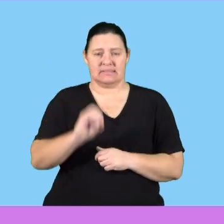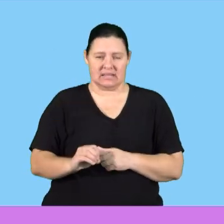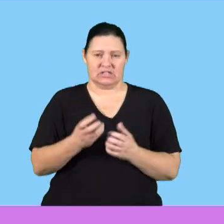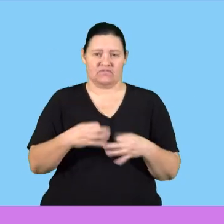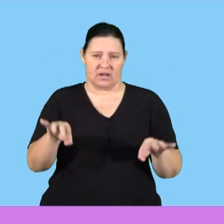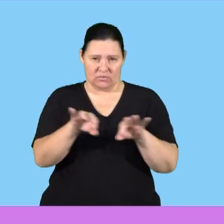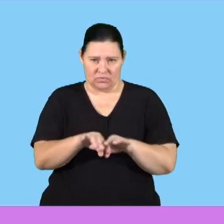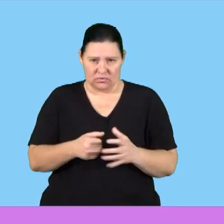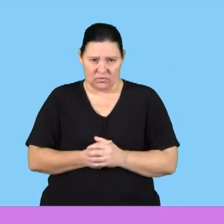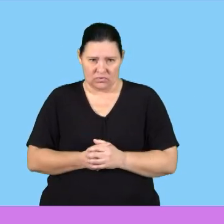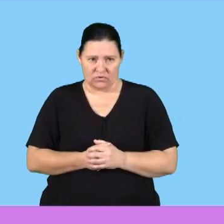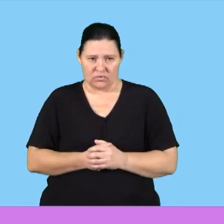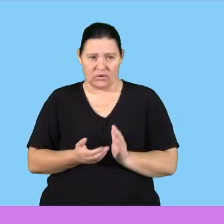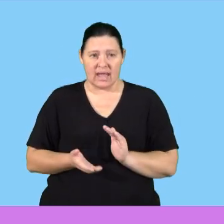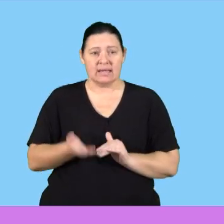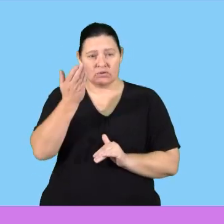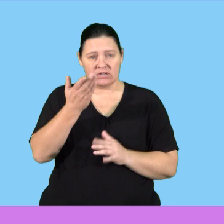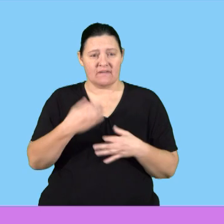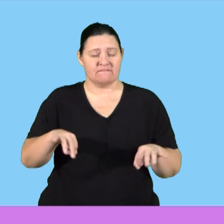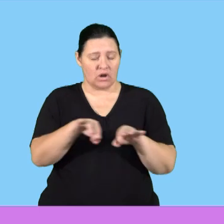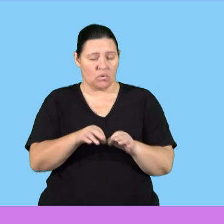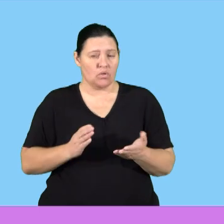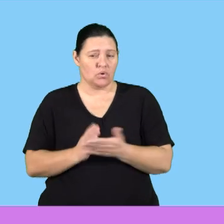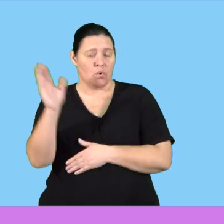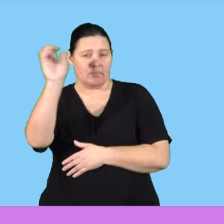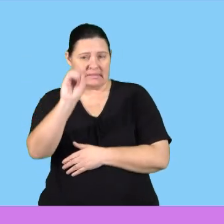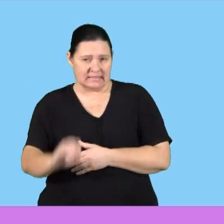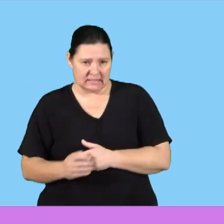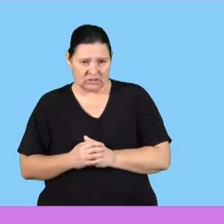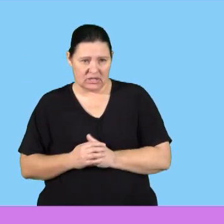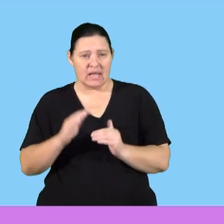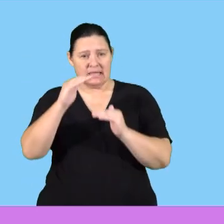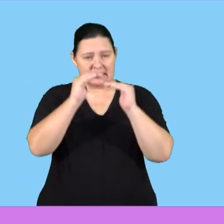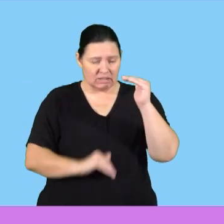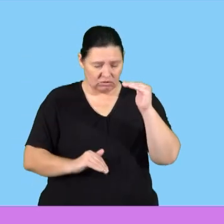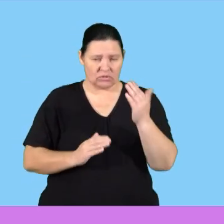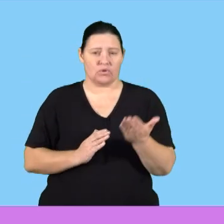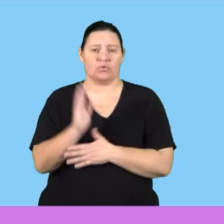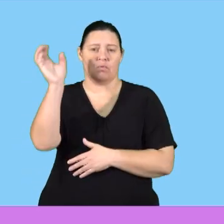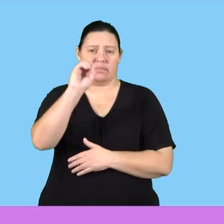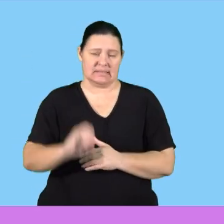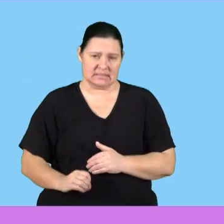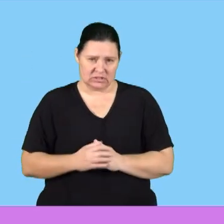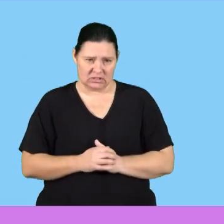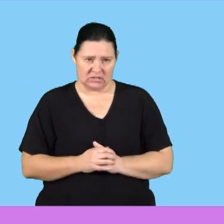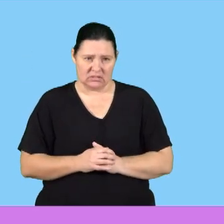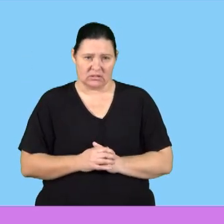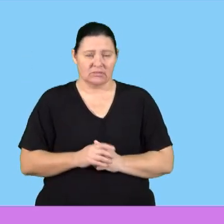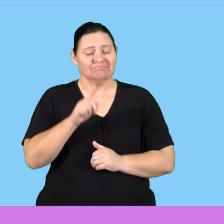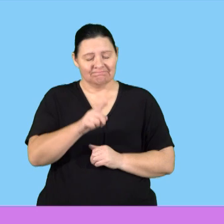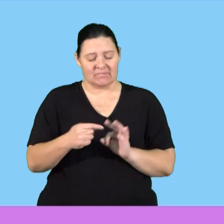calculating the percentage of a value, increasing a value by a percentage, and decreasing a value by a